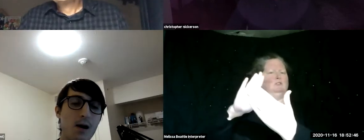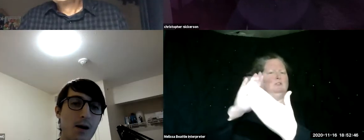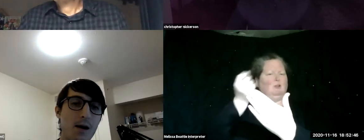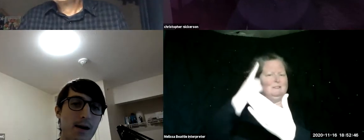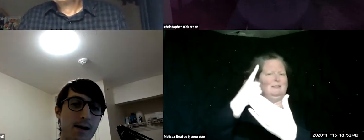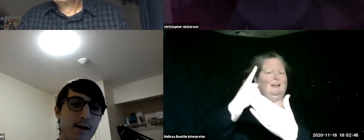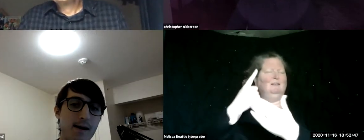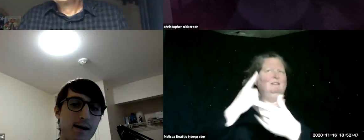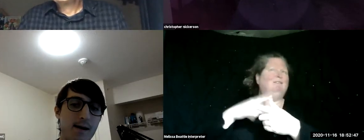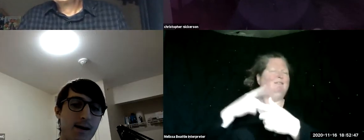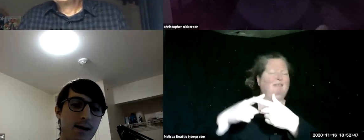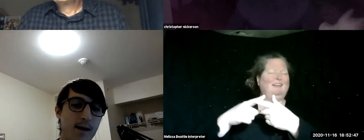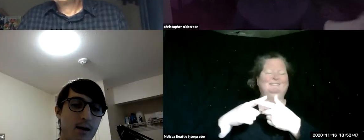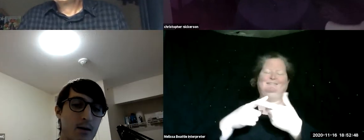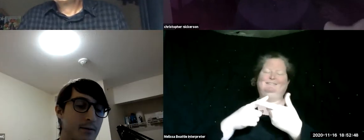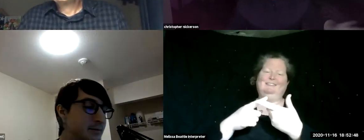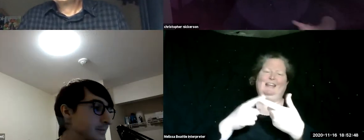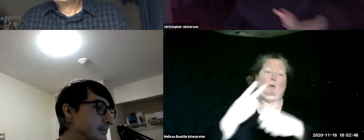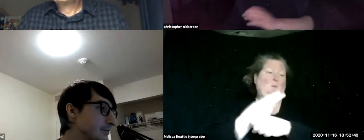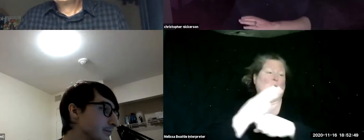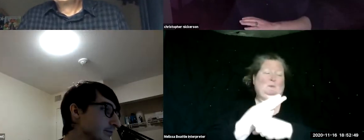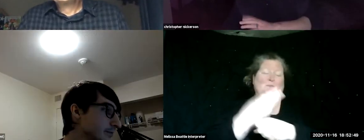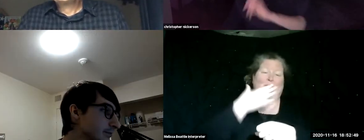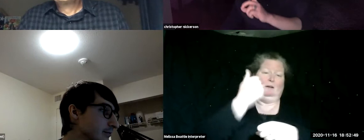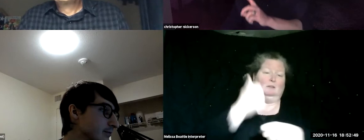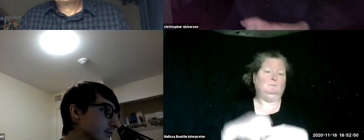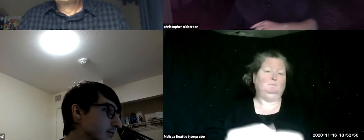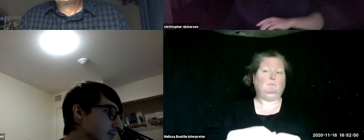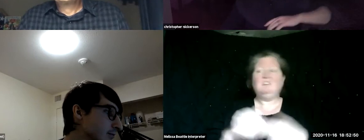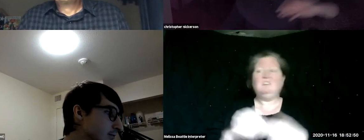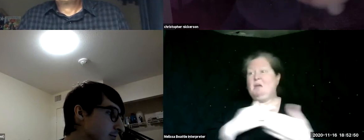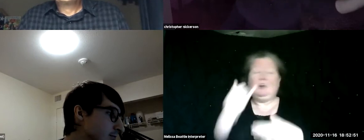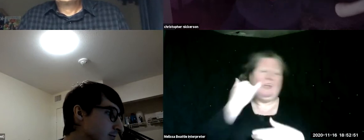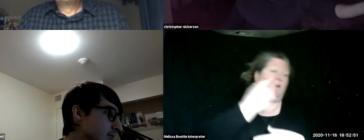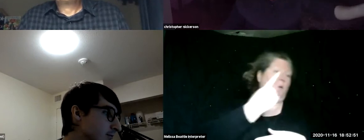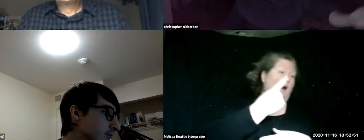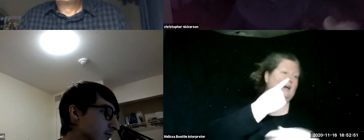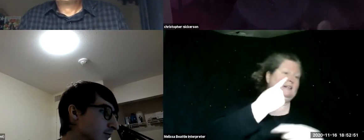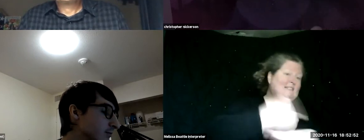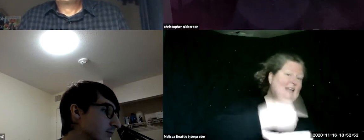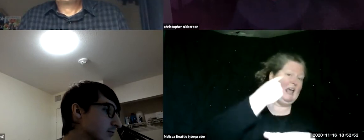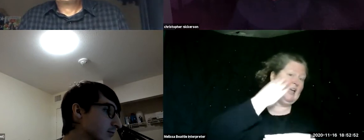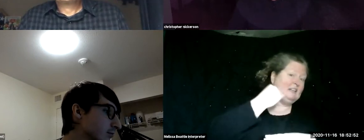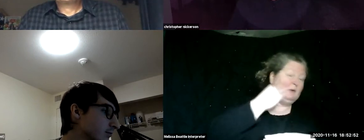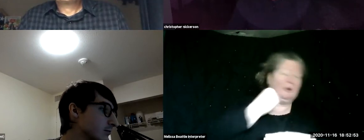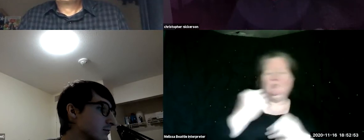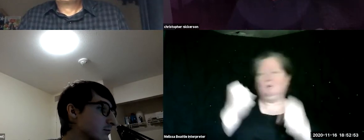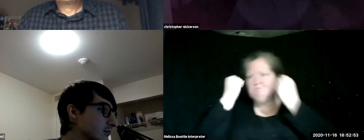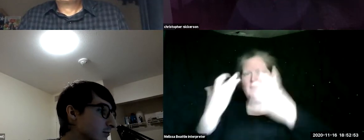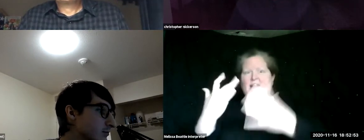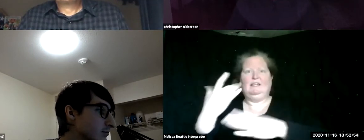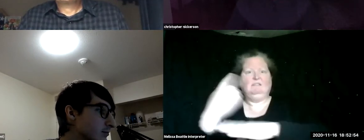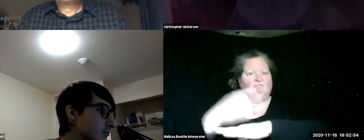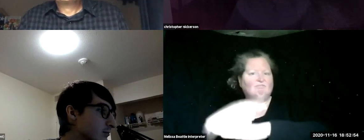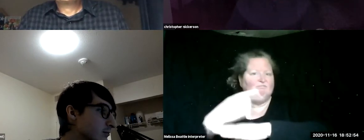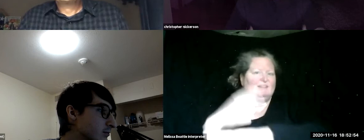any level, no matter how good you are at it. If you've had one day of experience or a billion days of experience, I think that making